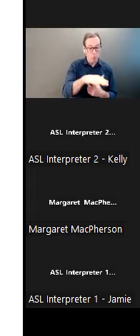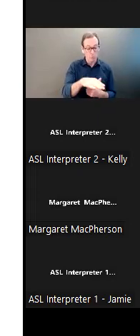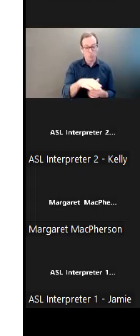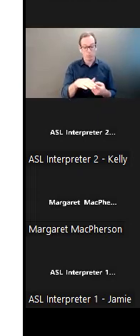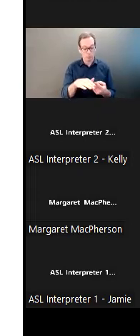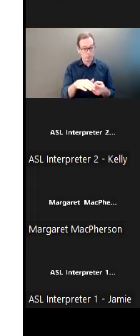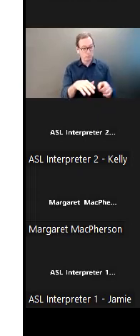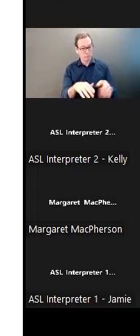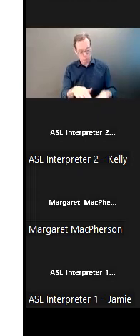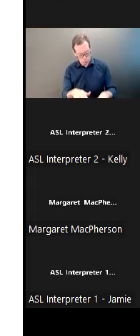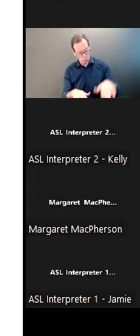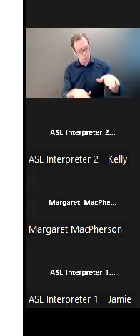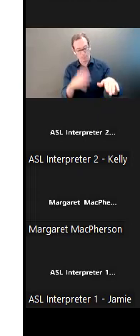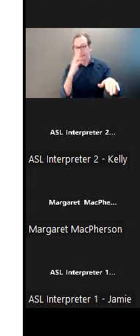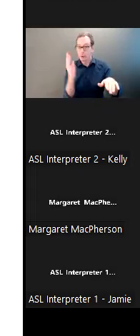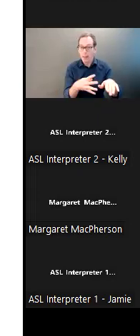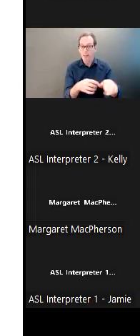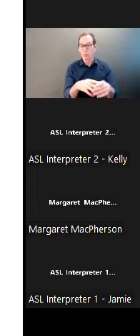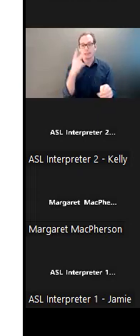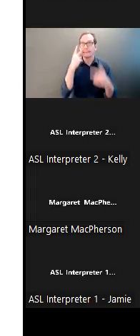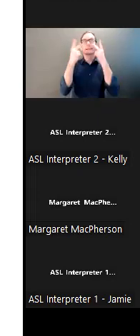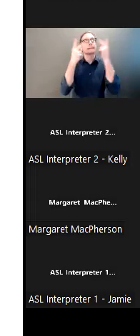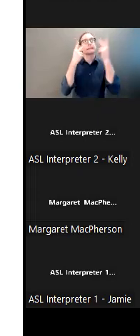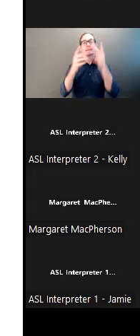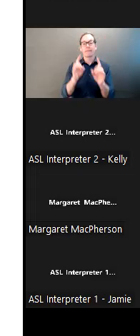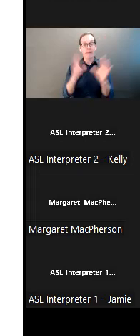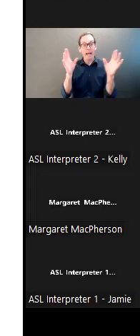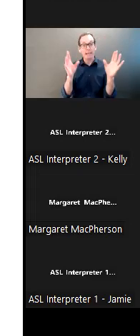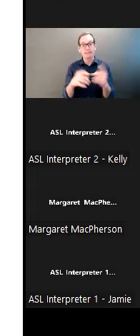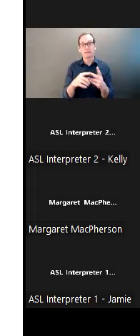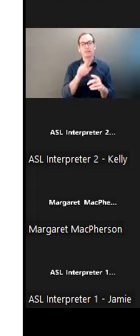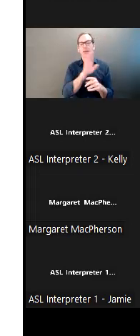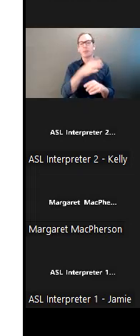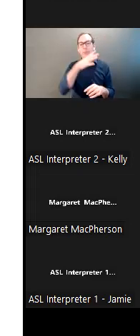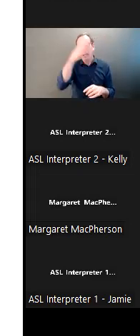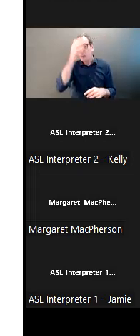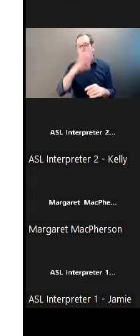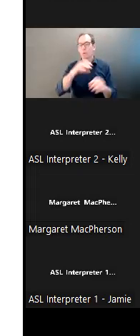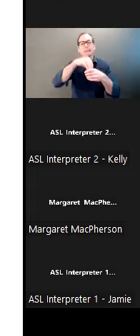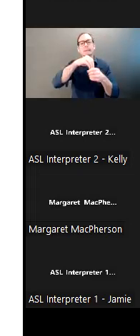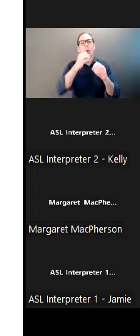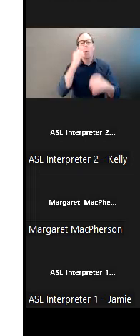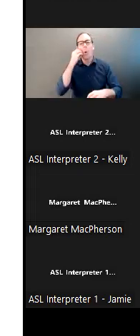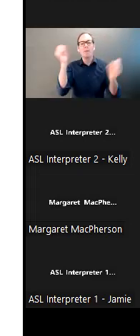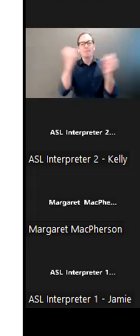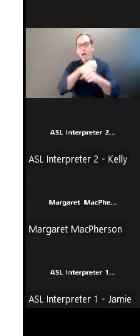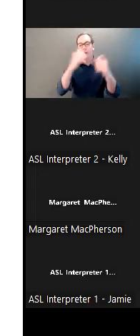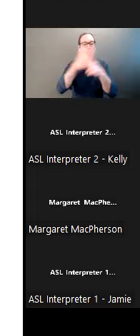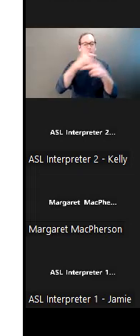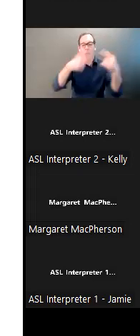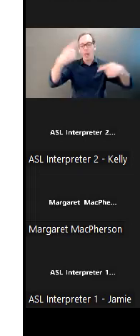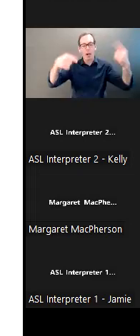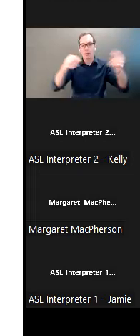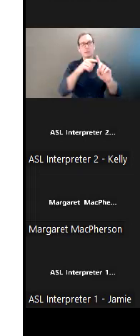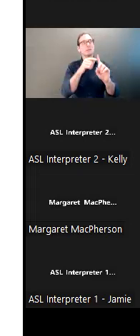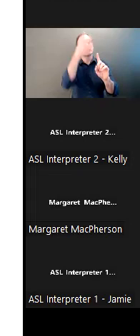or experiencing violence among caregivers in the home, that can have deep impacts on how you attach and